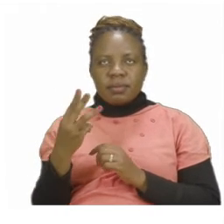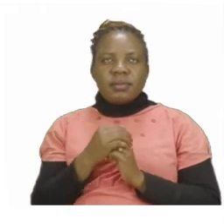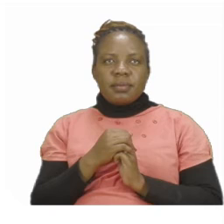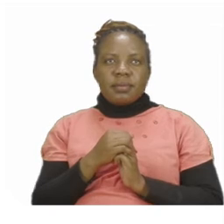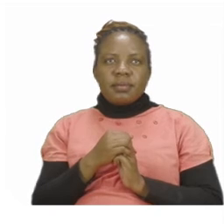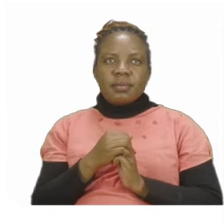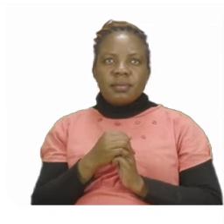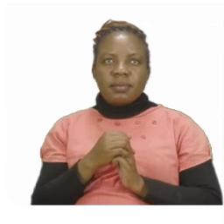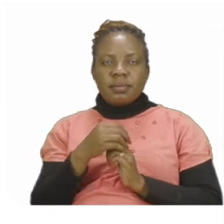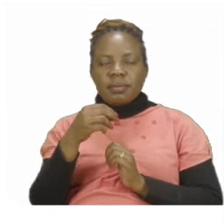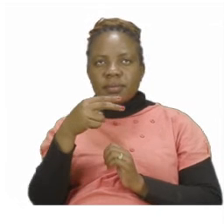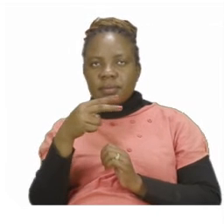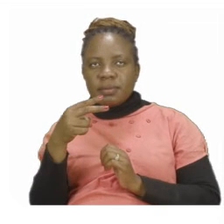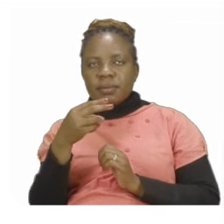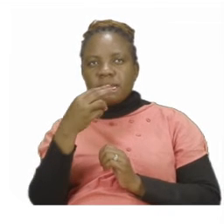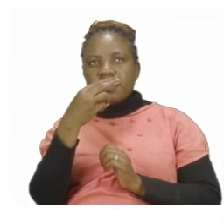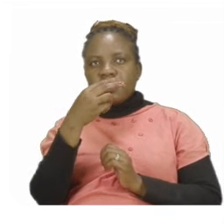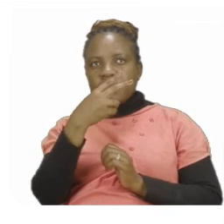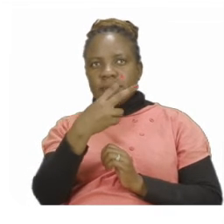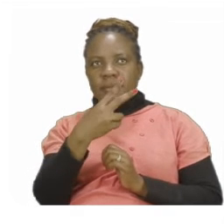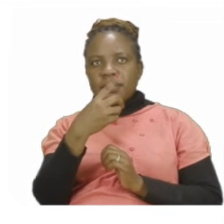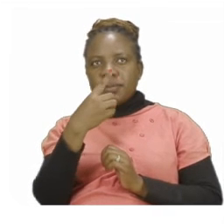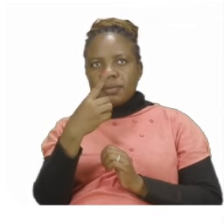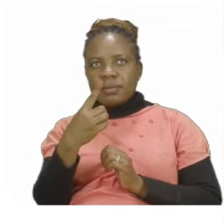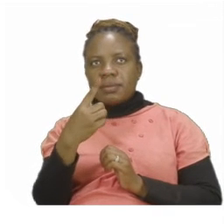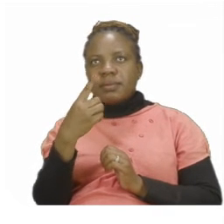that equals to